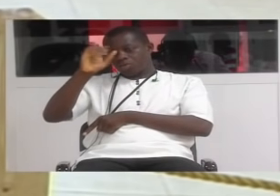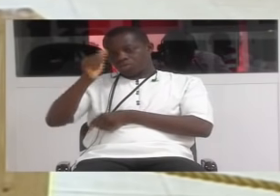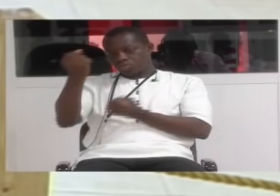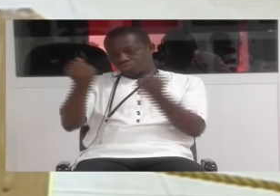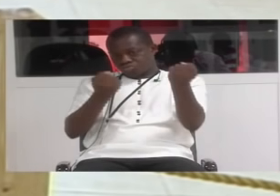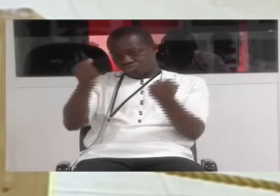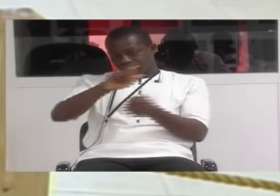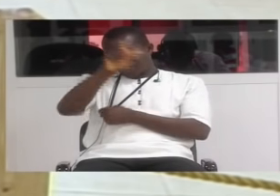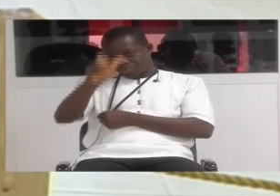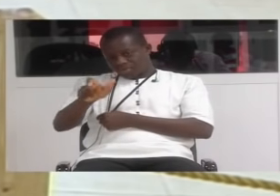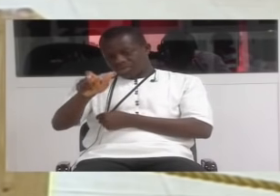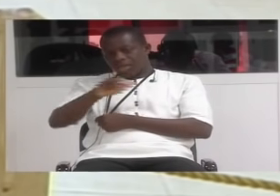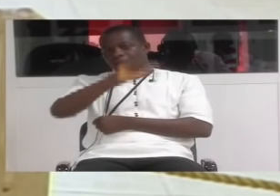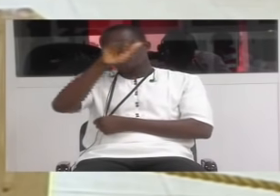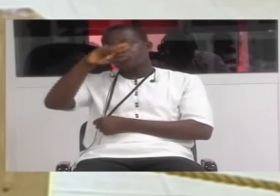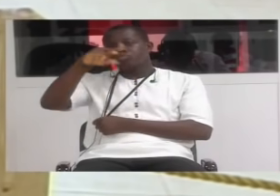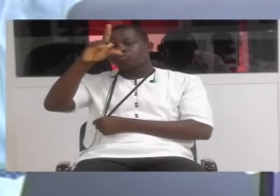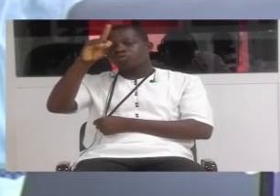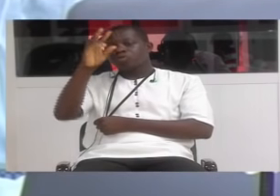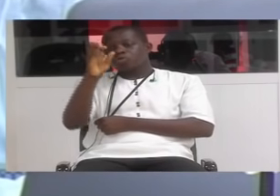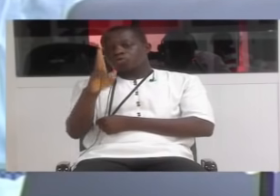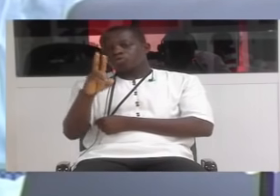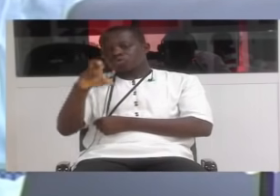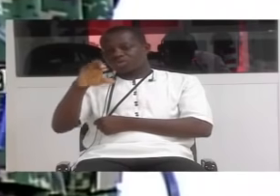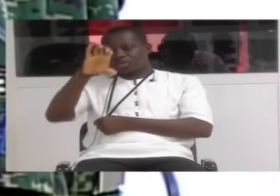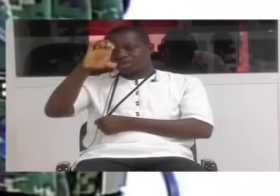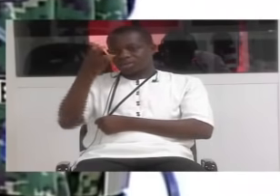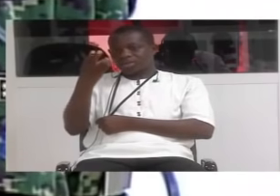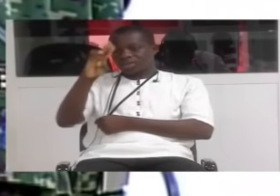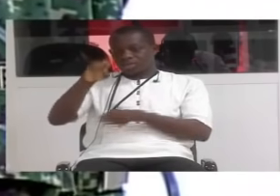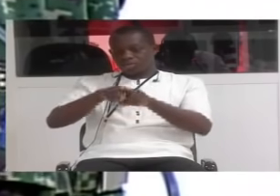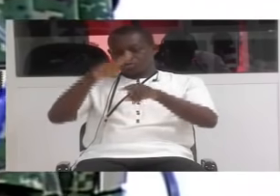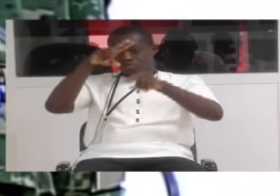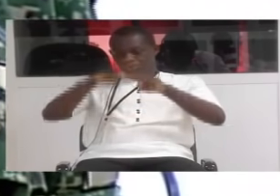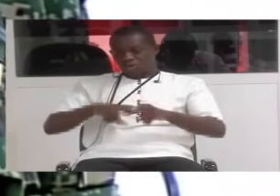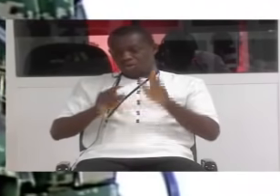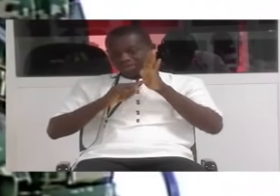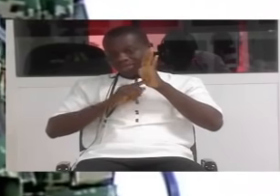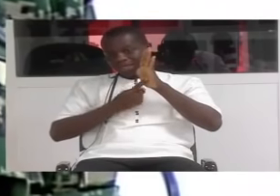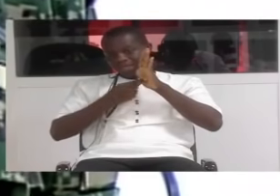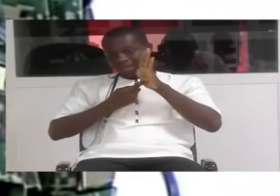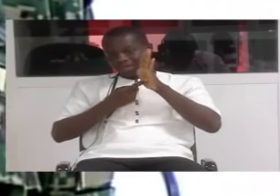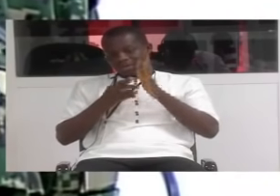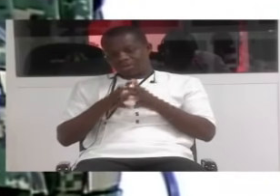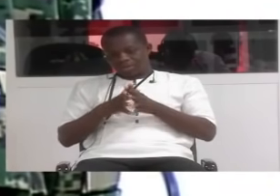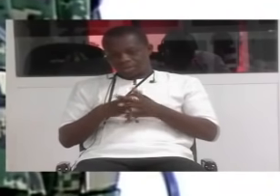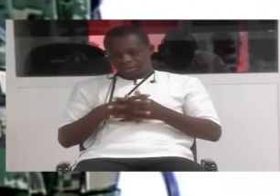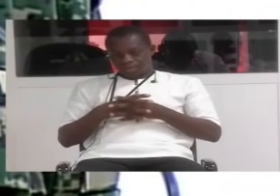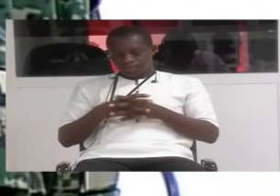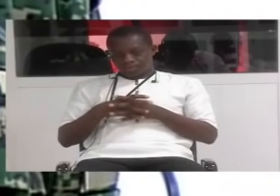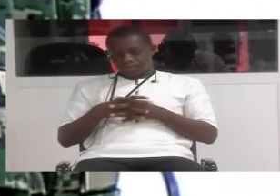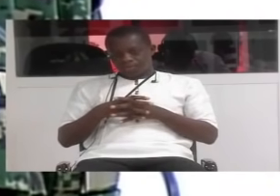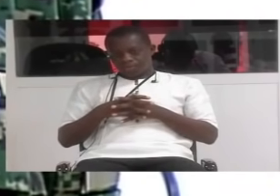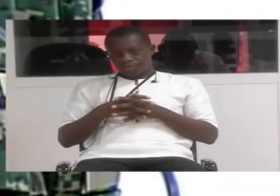And Ndour Cham. Akon Ndour Cham wole otumo. Ndour Cham ngat Ndour Cham sin di tema. Ndour Cham, we sat him in the middle.